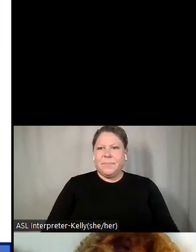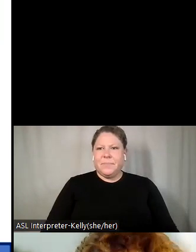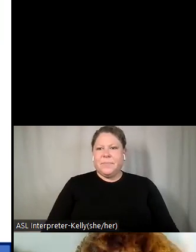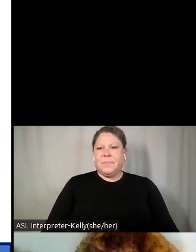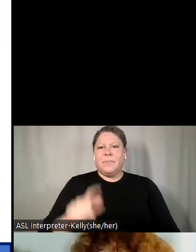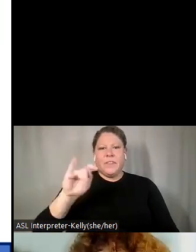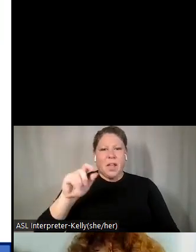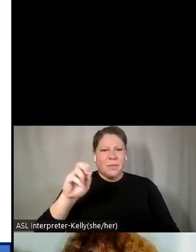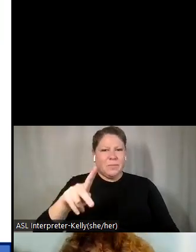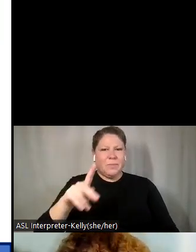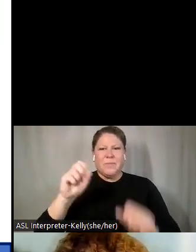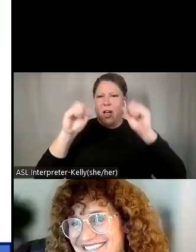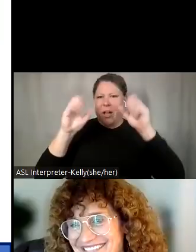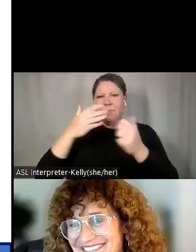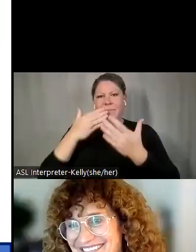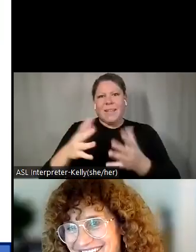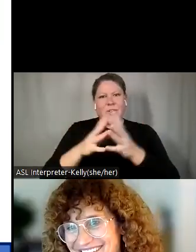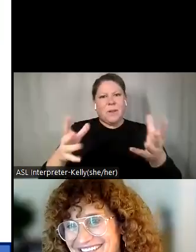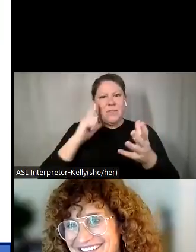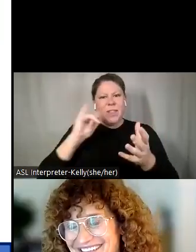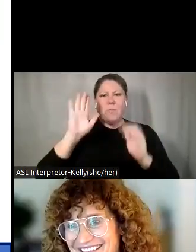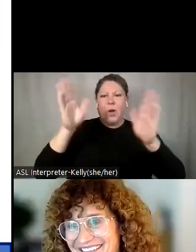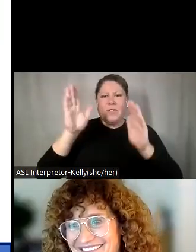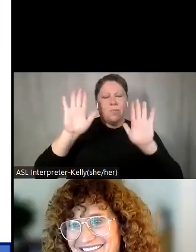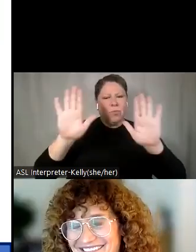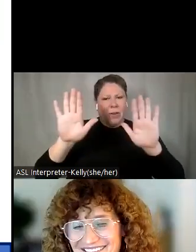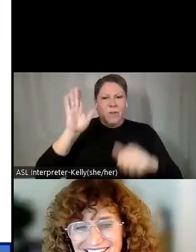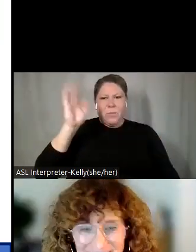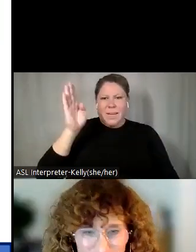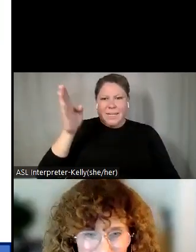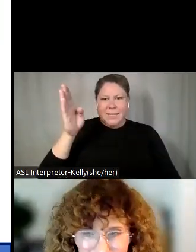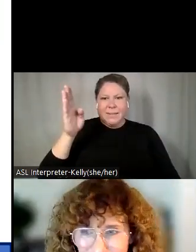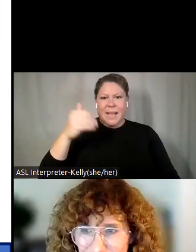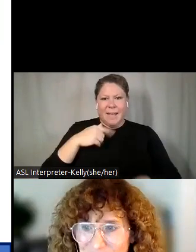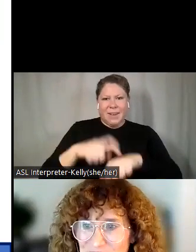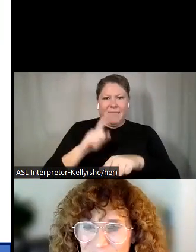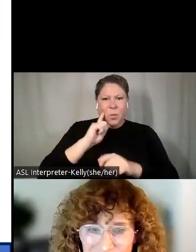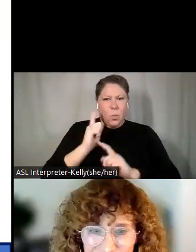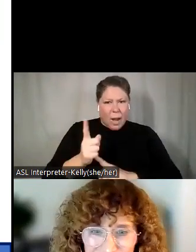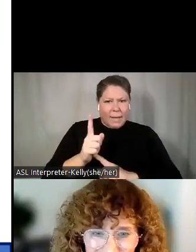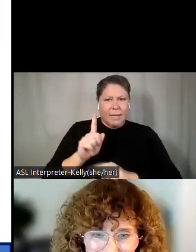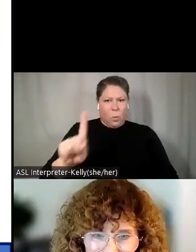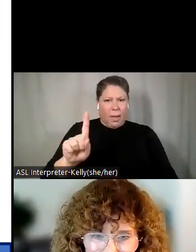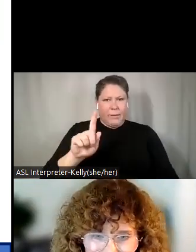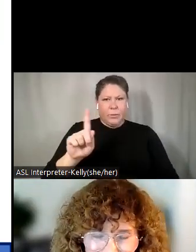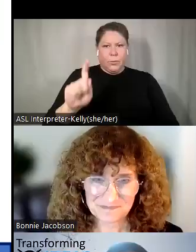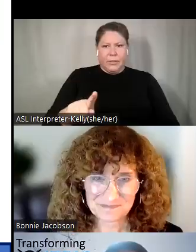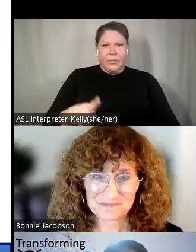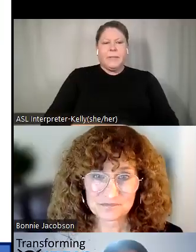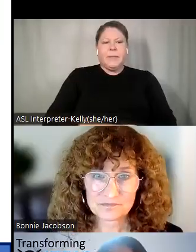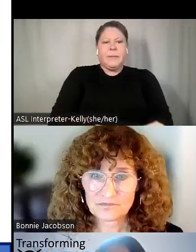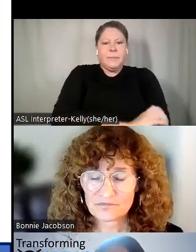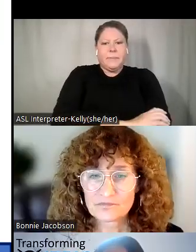Awesome. Thank you so much for that wonderful presentation. We do have time for a quick question.